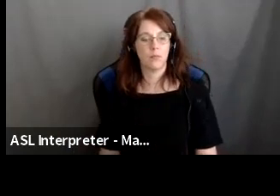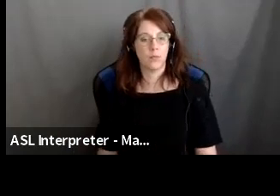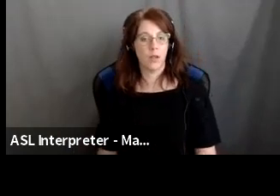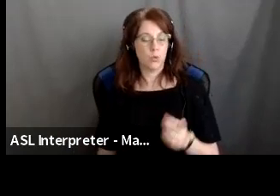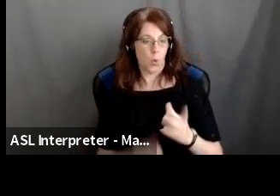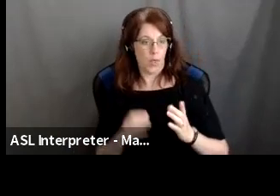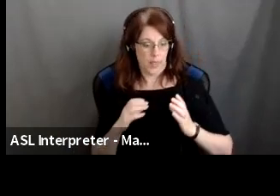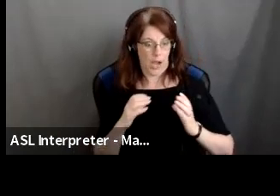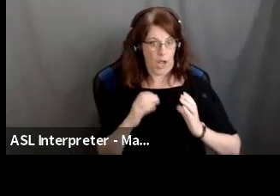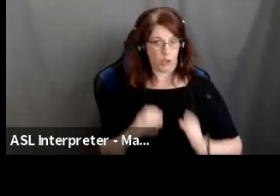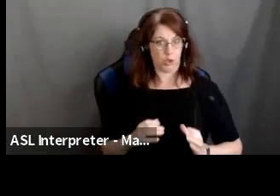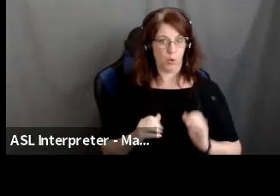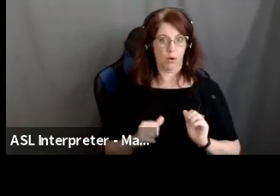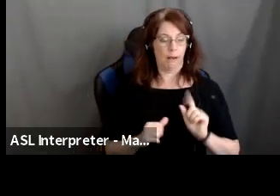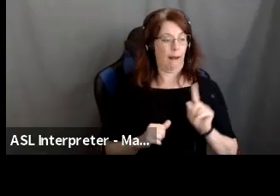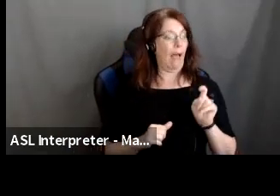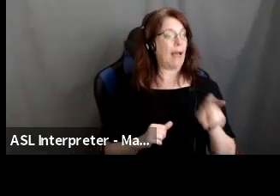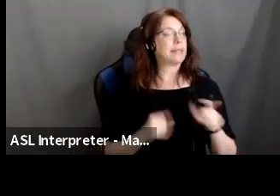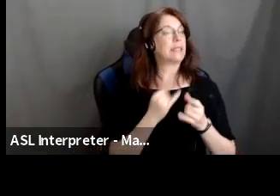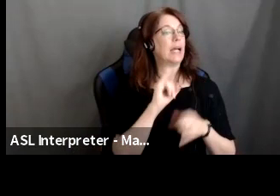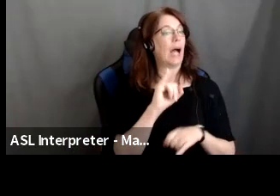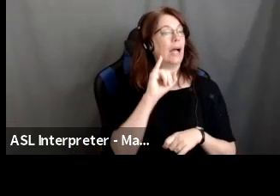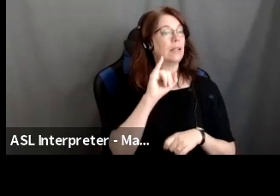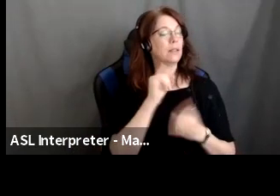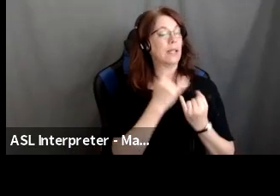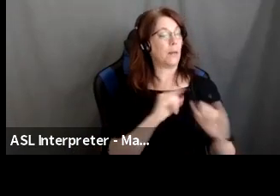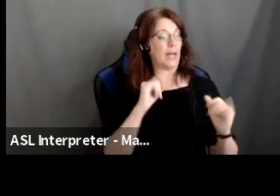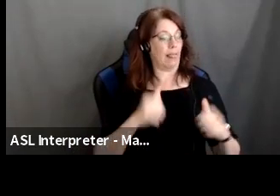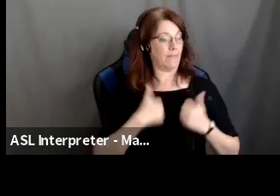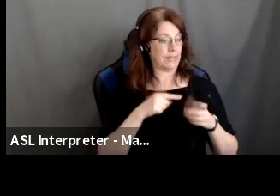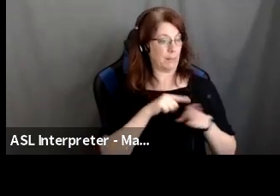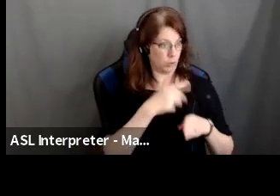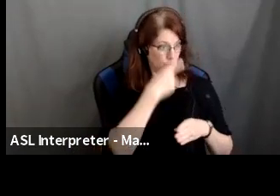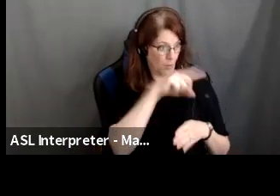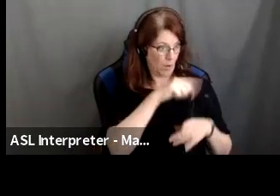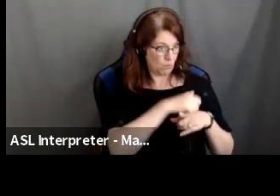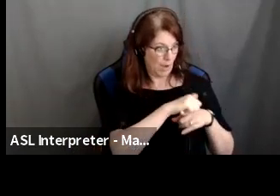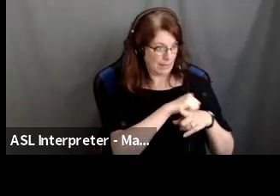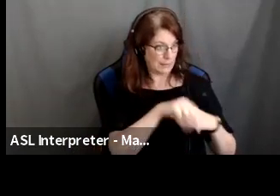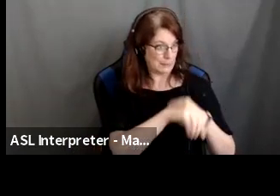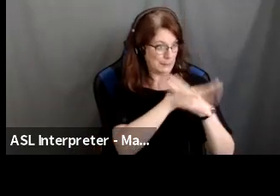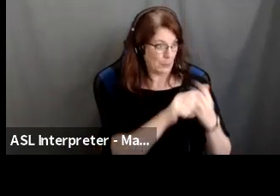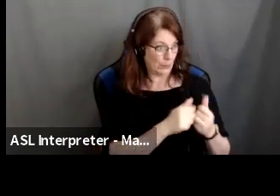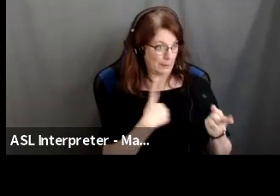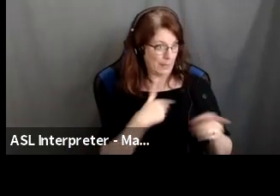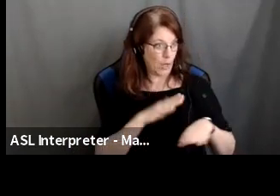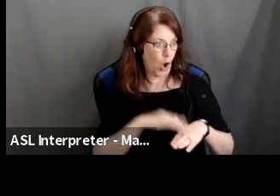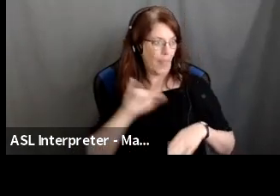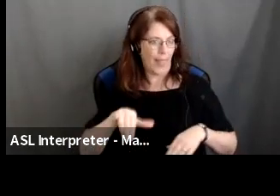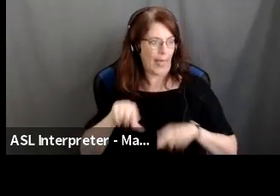whoever their independent living specialist is if they can do a trial run with them on the video conference site.